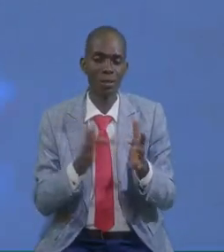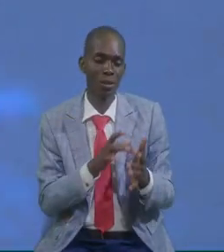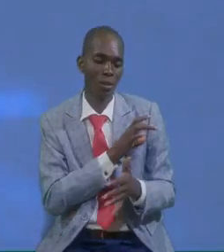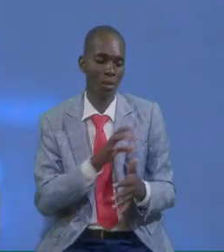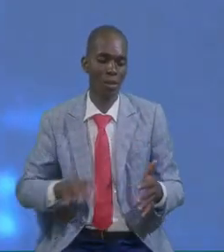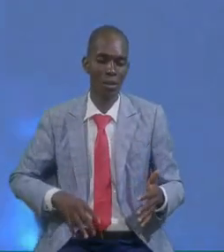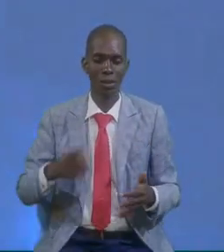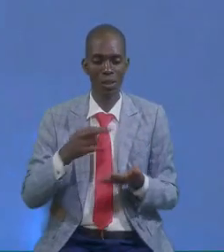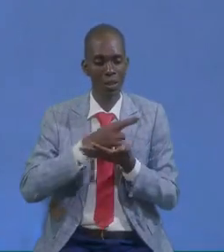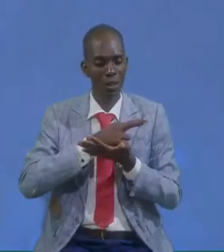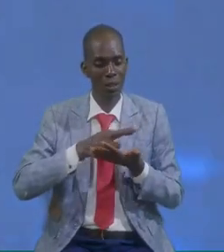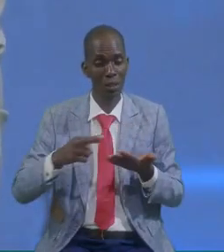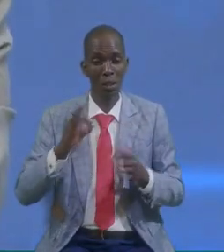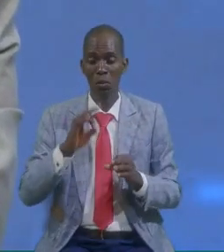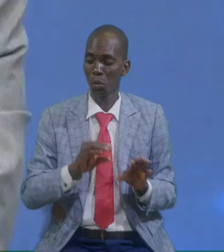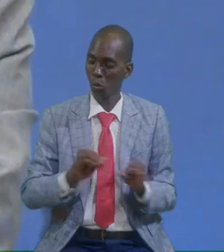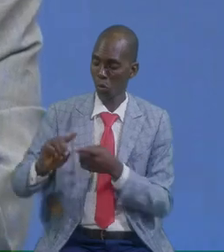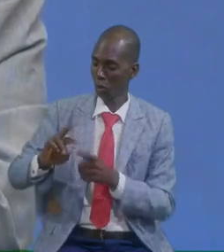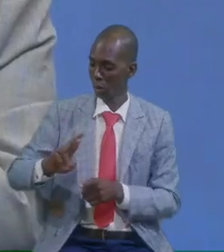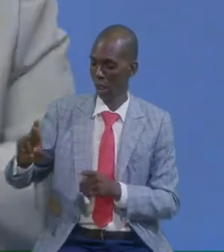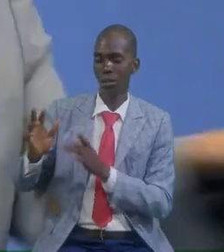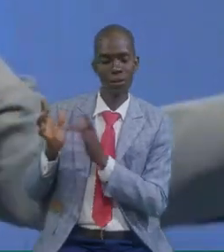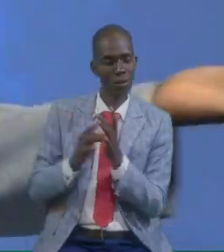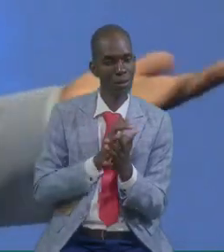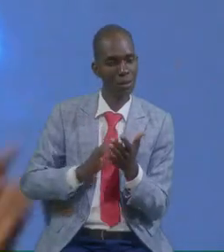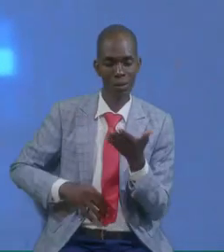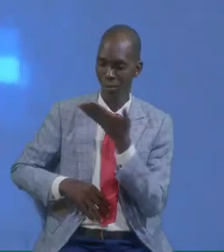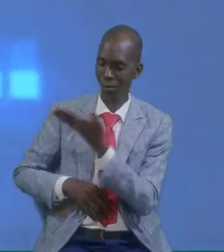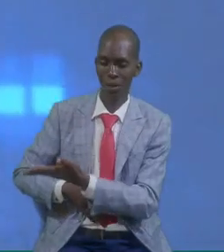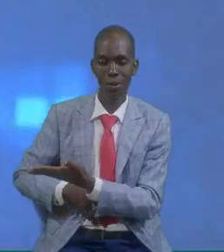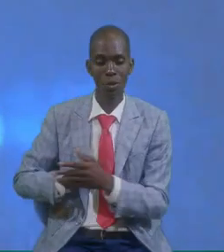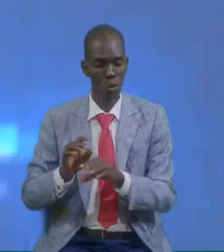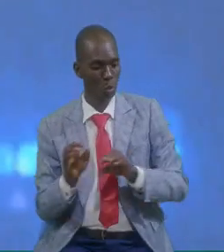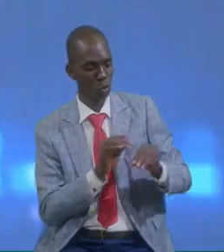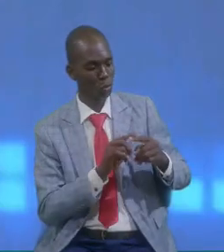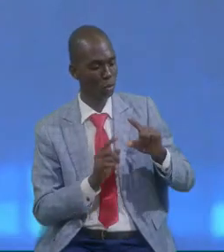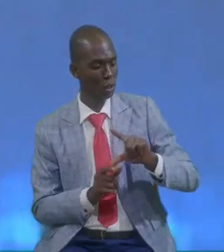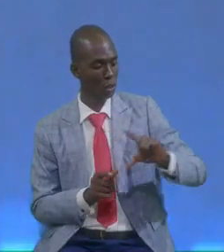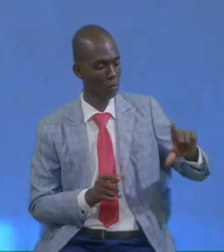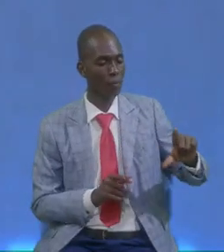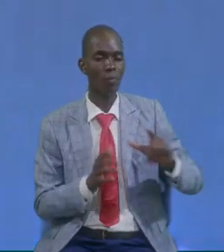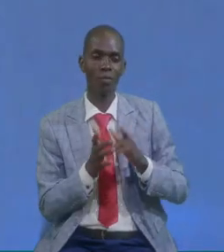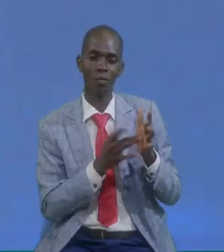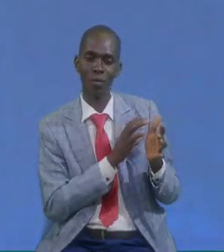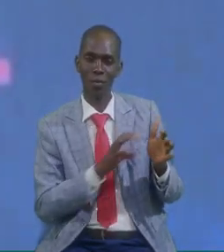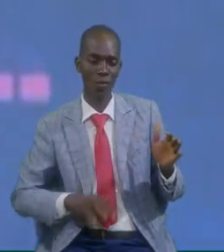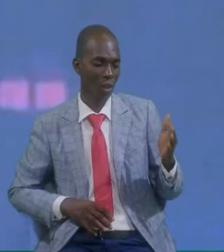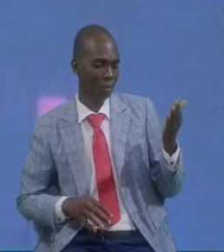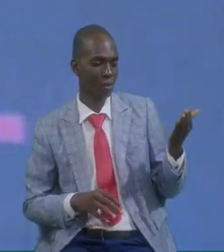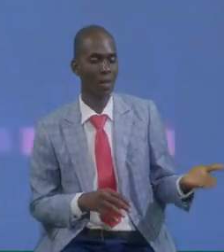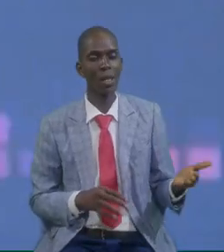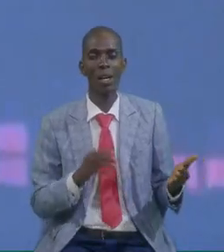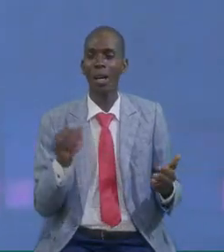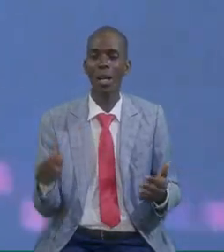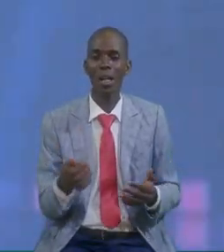turn, to the right, you meet him, Jesus Christ. You turn to the left, Jesus Christ. Anywhere